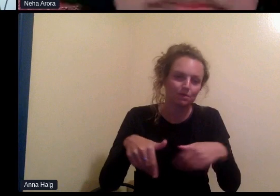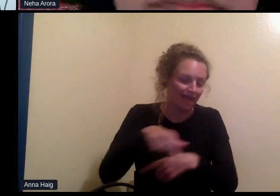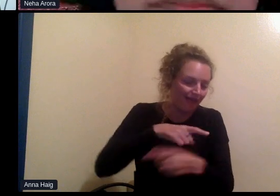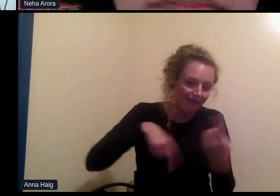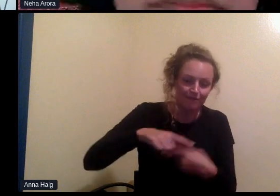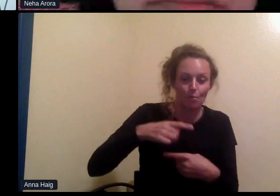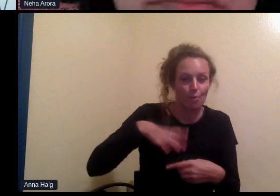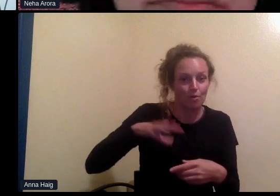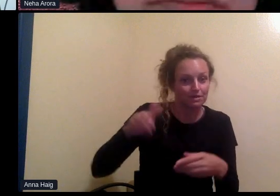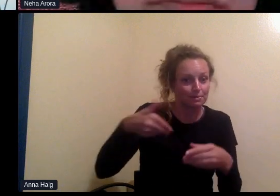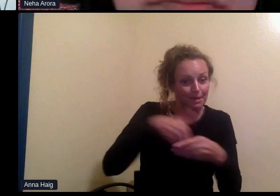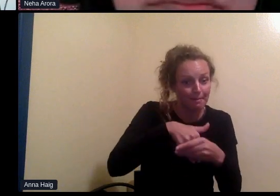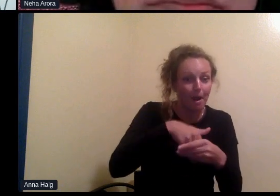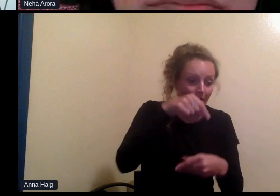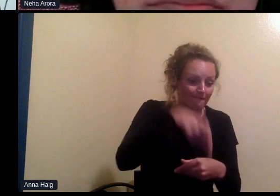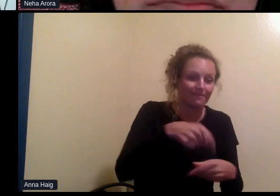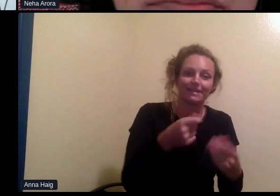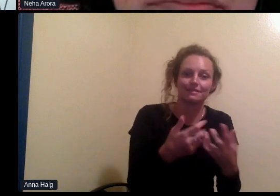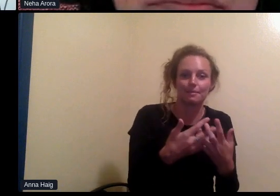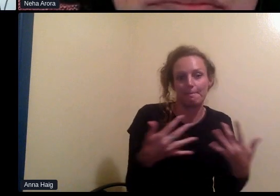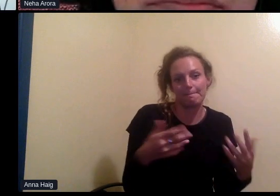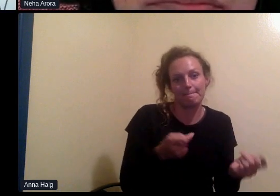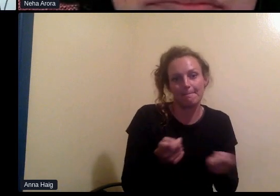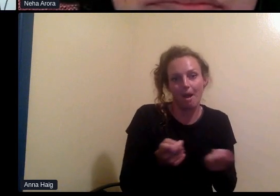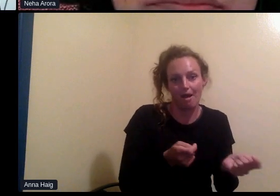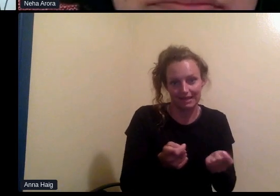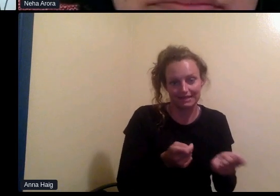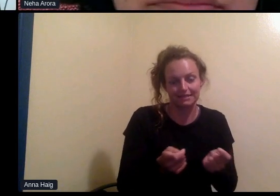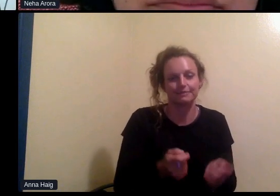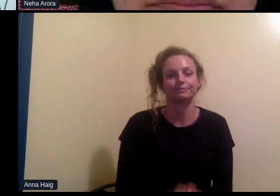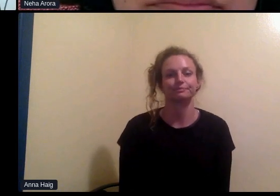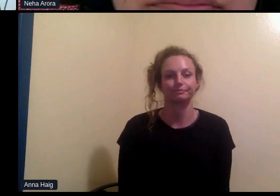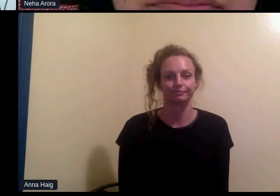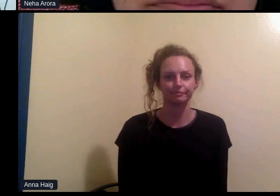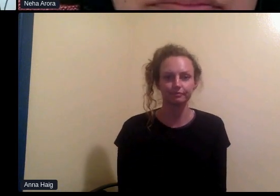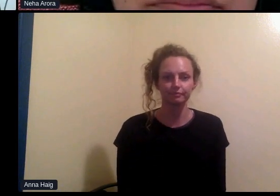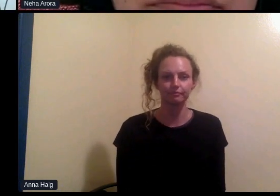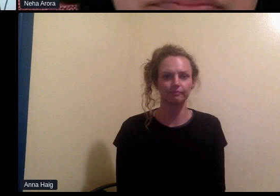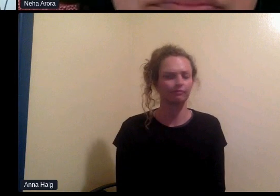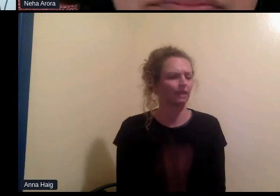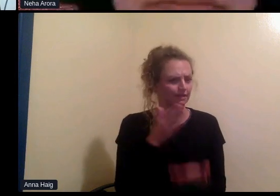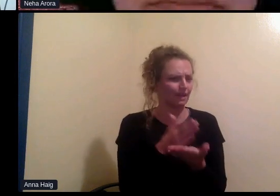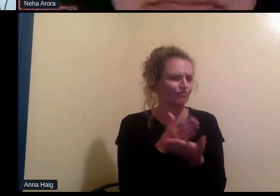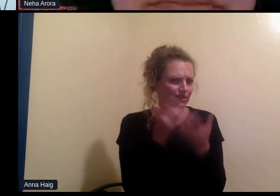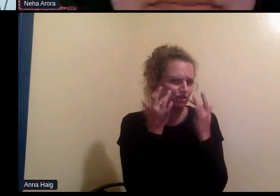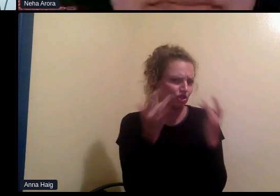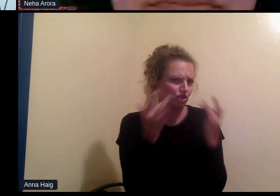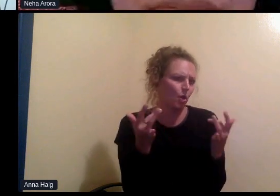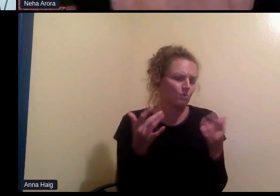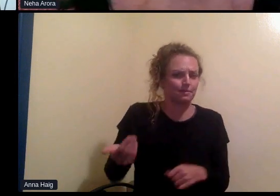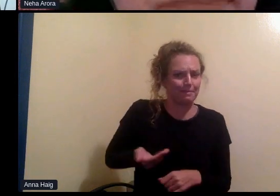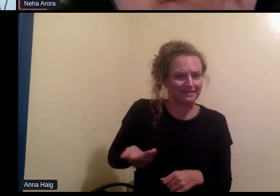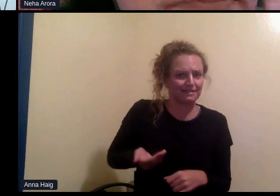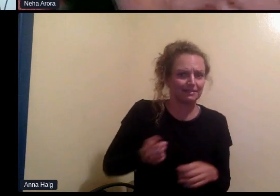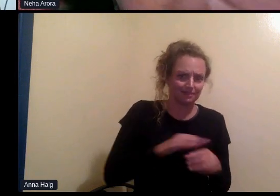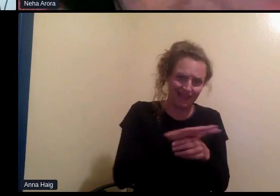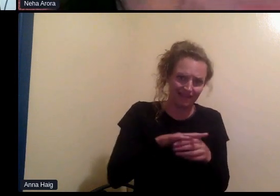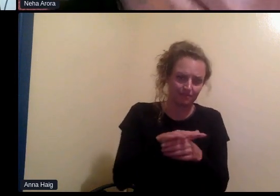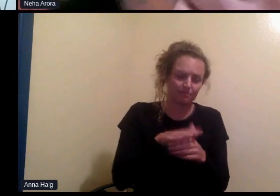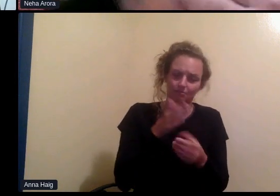proud to talk about the fact that we'll have 4 accessible suites, and one of which will be a top suite in our star class,